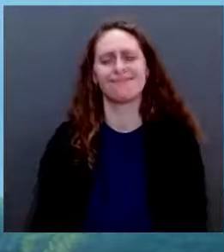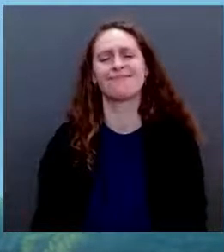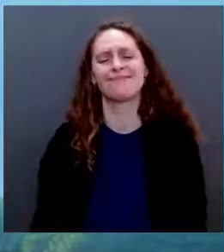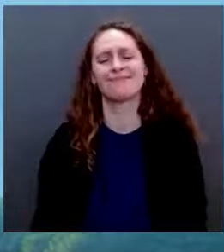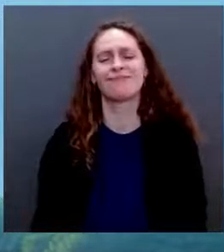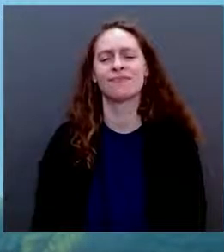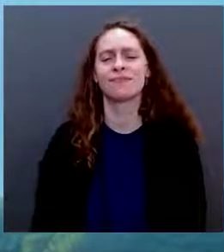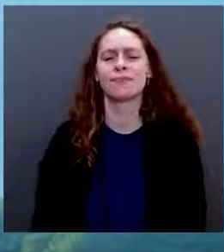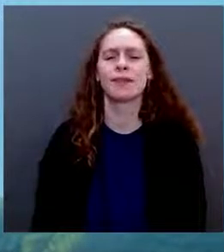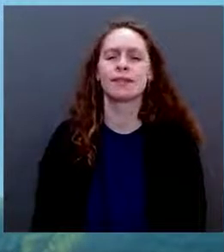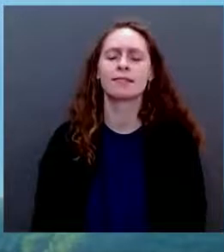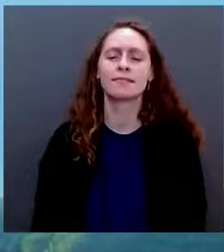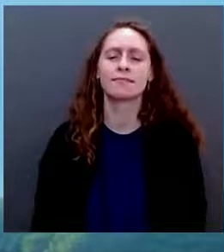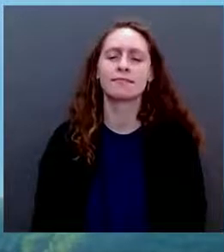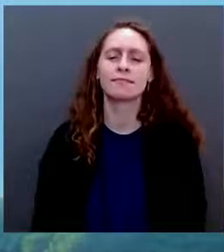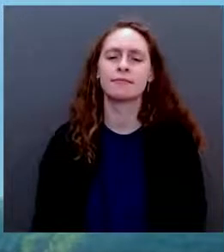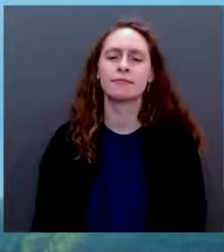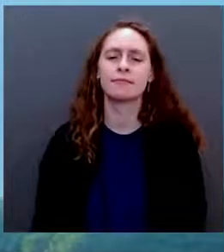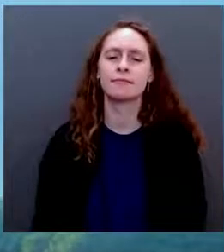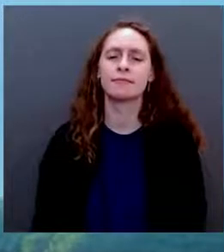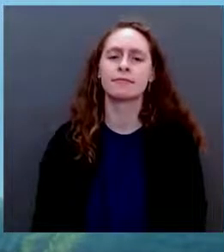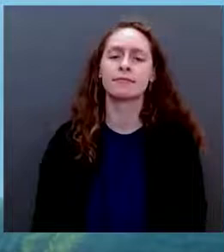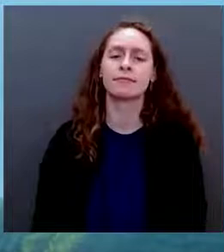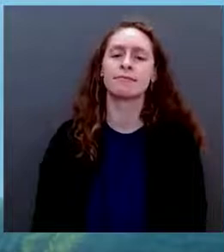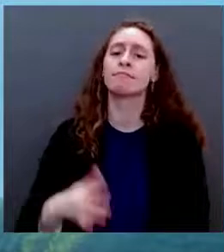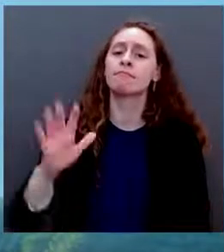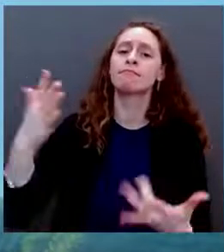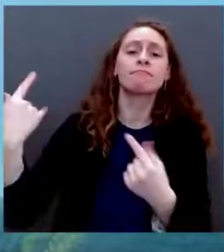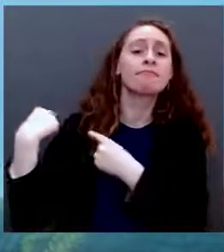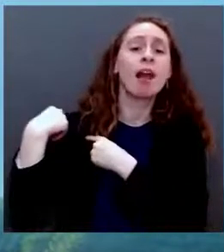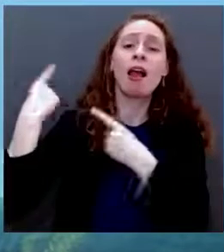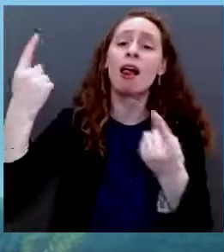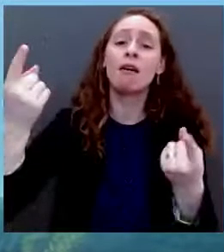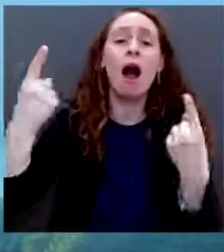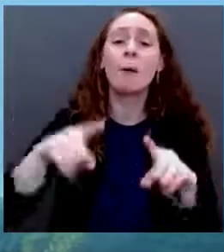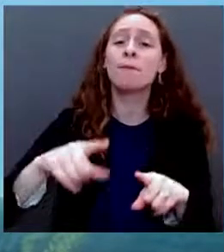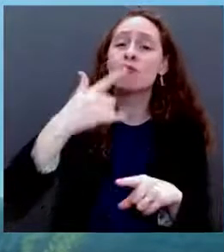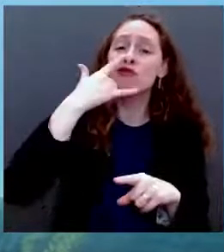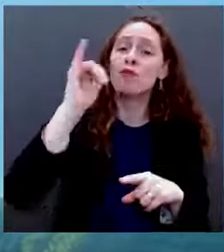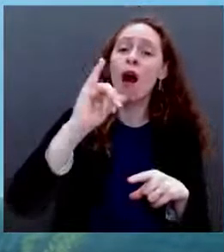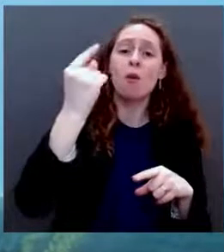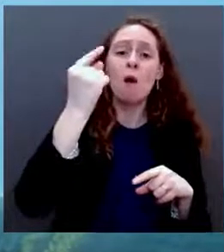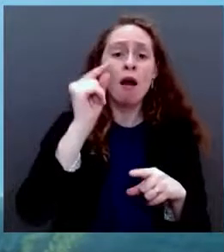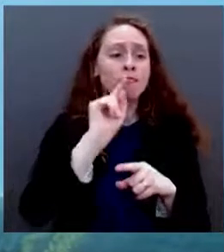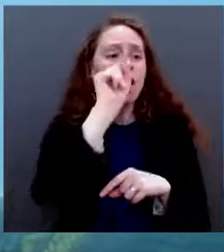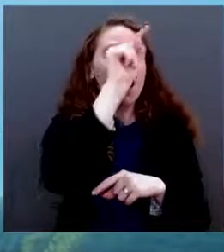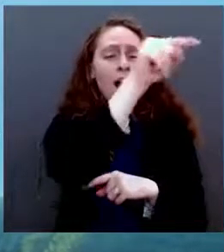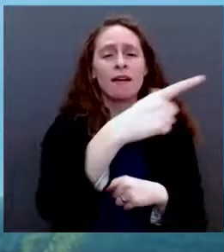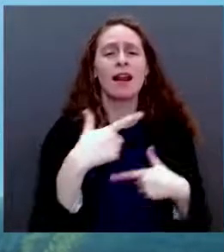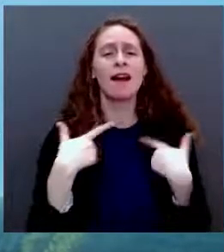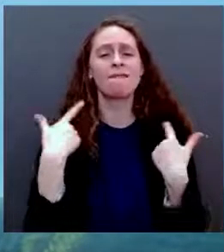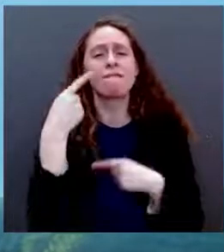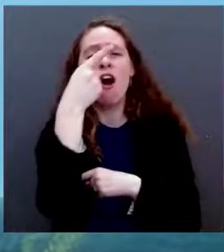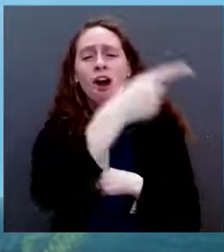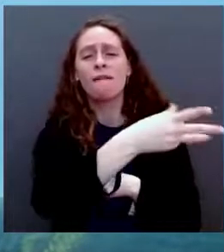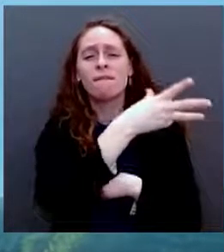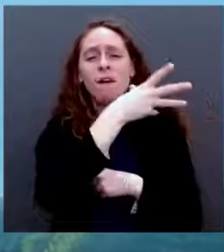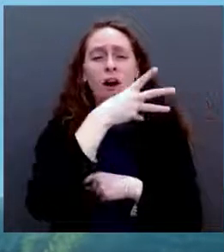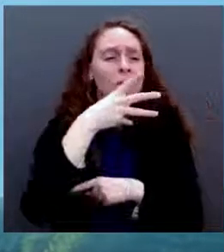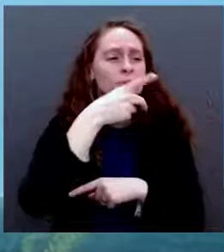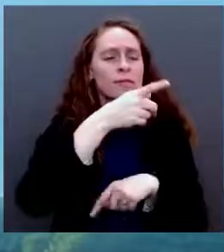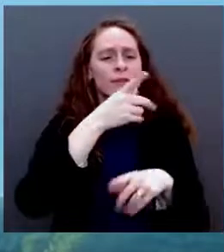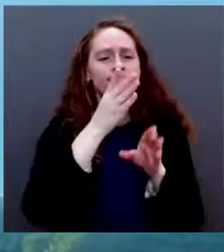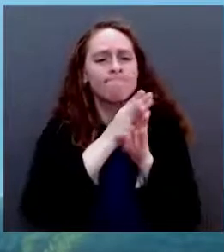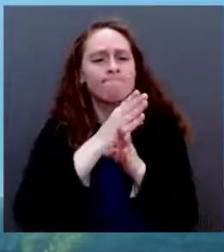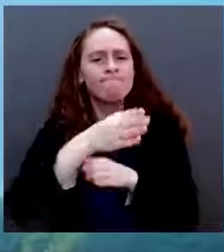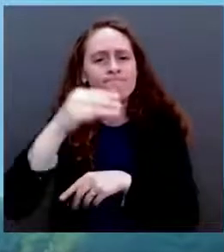24/7, 365 days a year, raising these cattle, and then they transport them hundreds of miles away, and the profits basically go thousands of